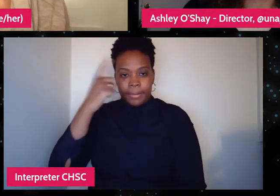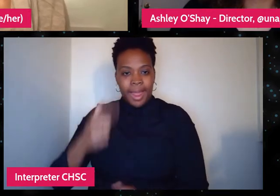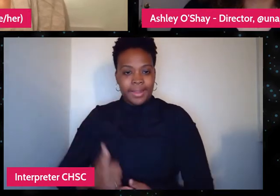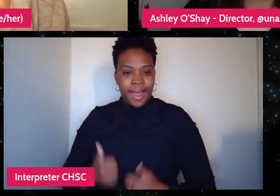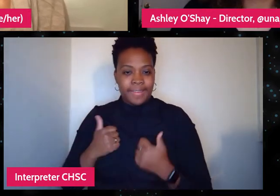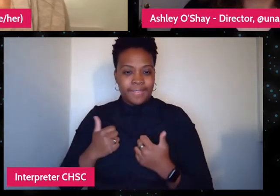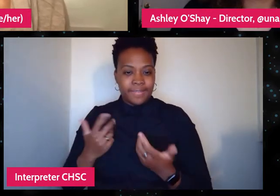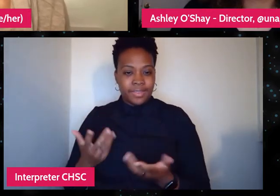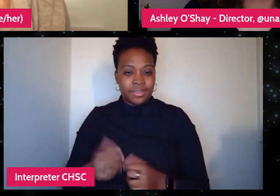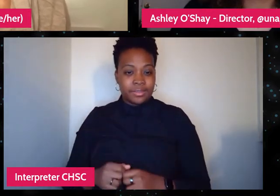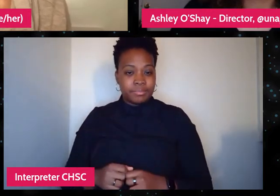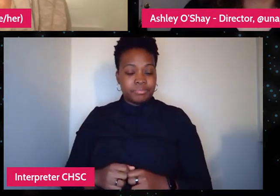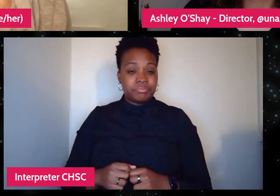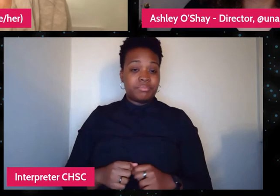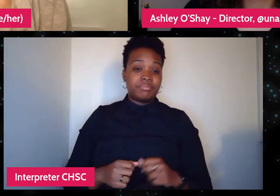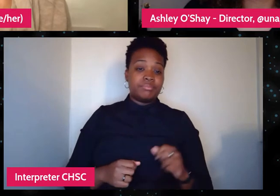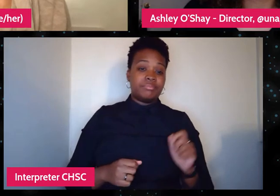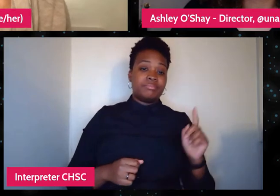I mean, they're crucial.